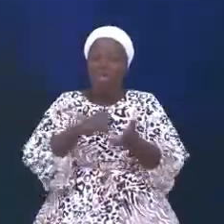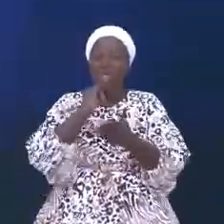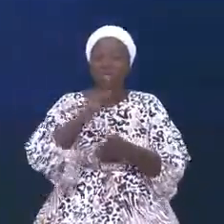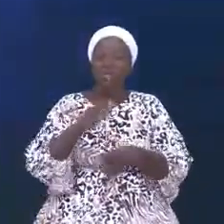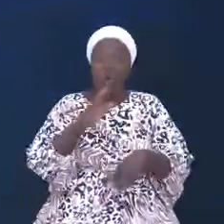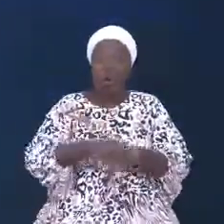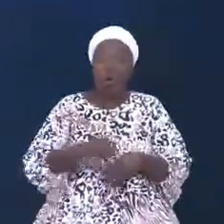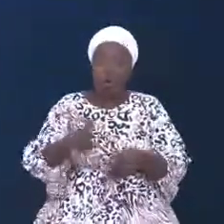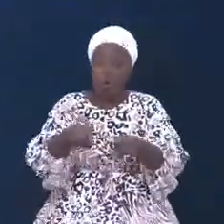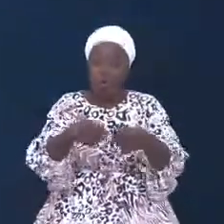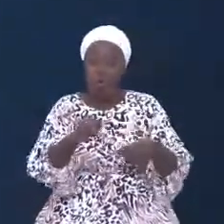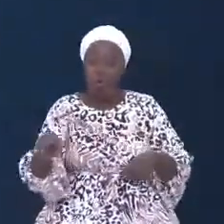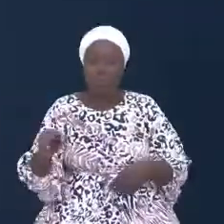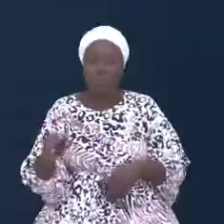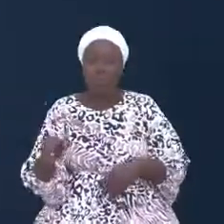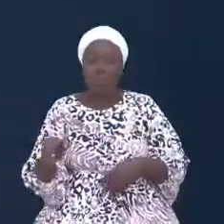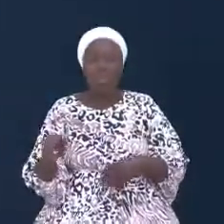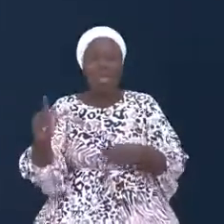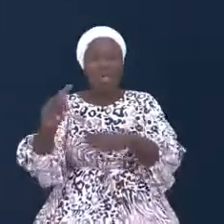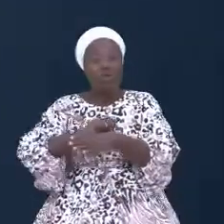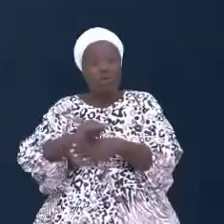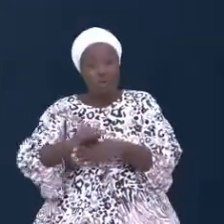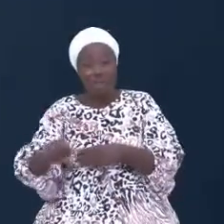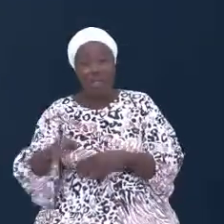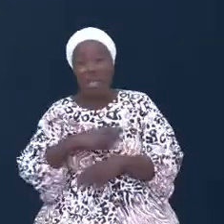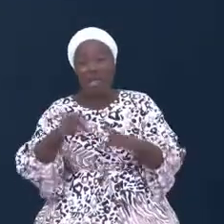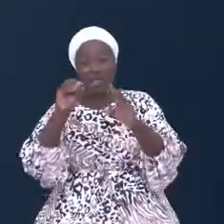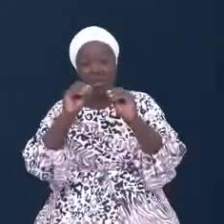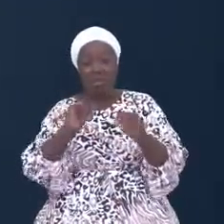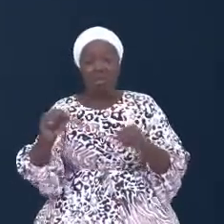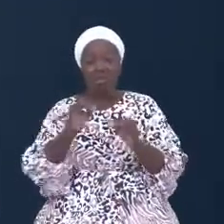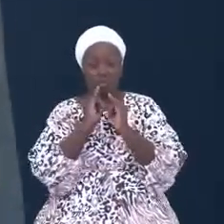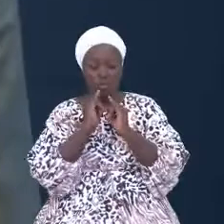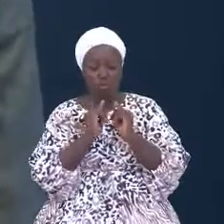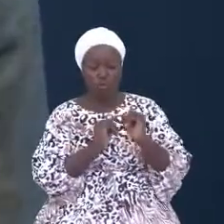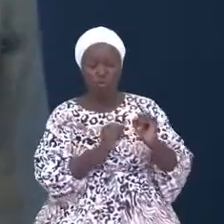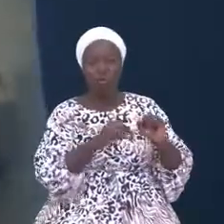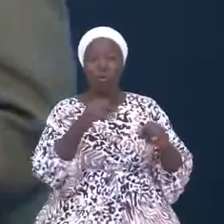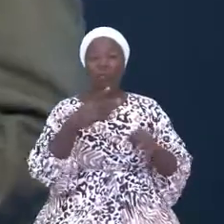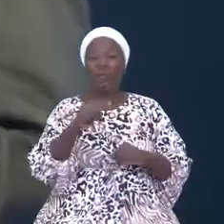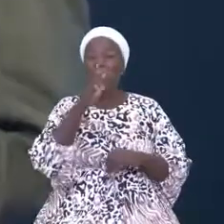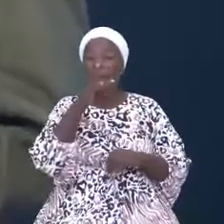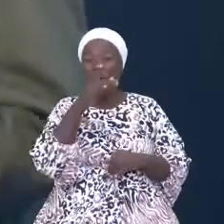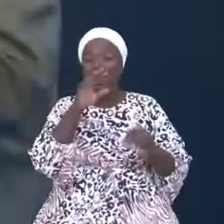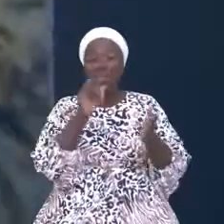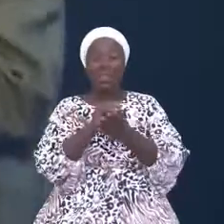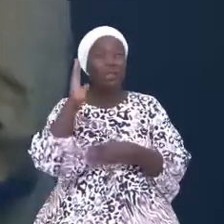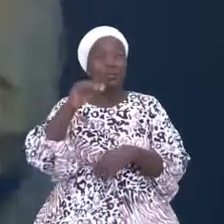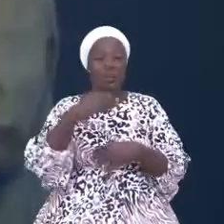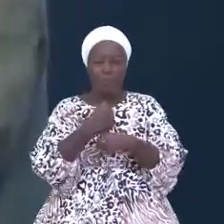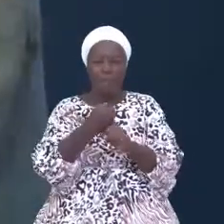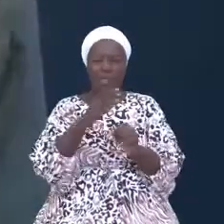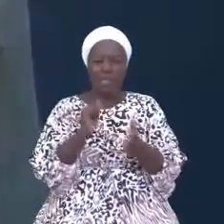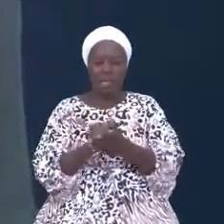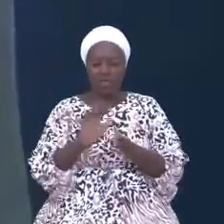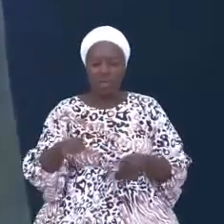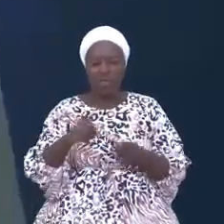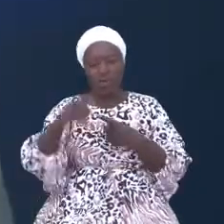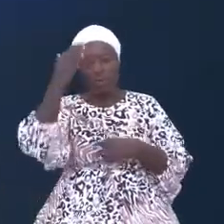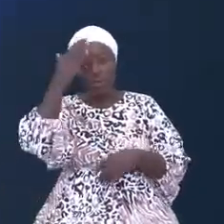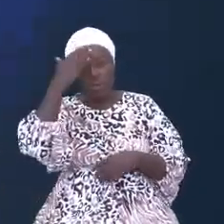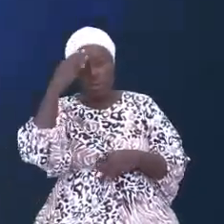ongoing training, teaching, instruction of the mother that will make the child now to know